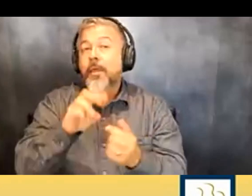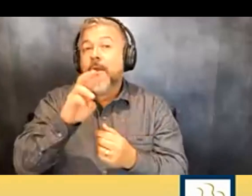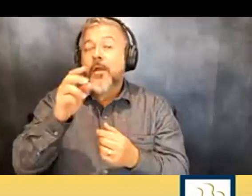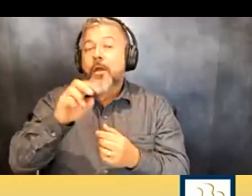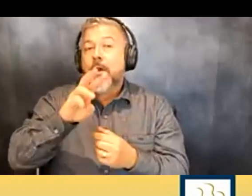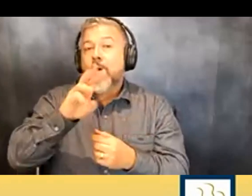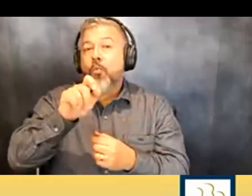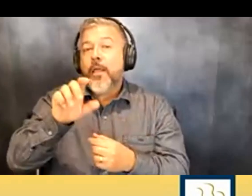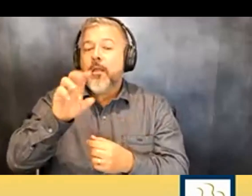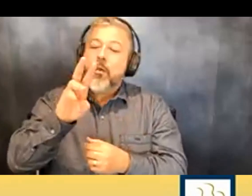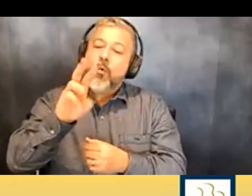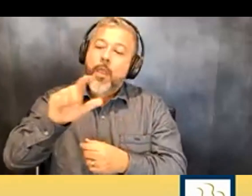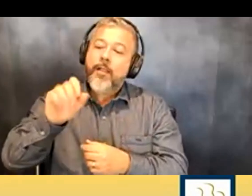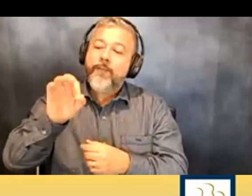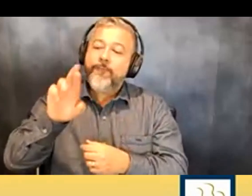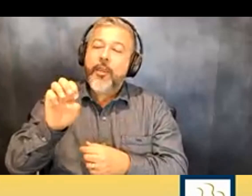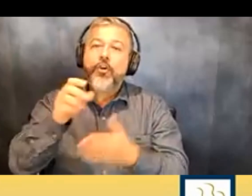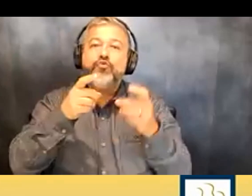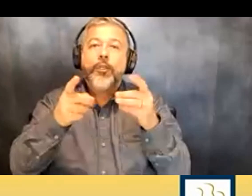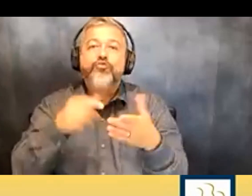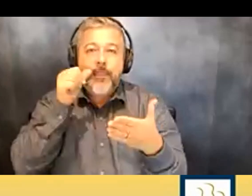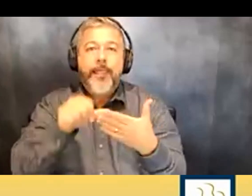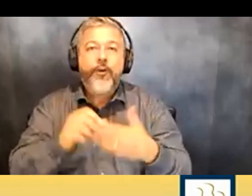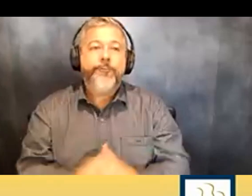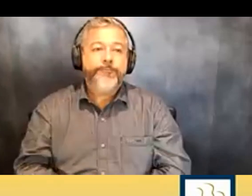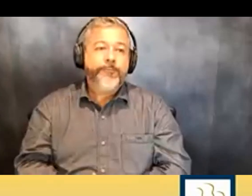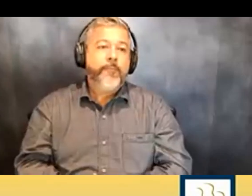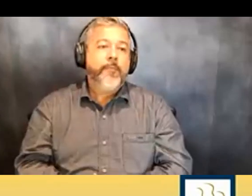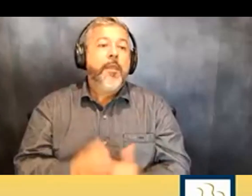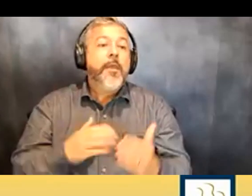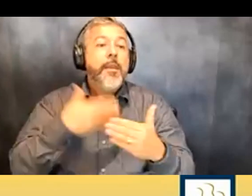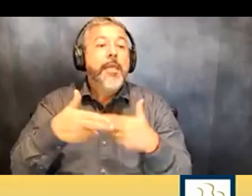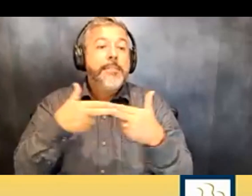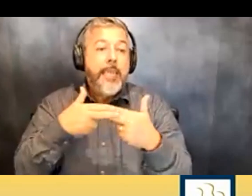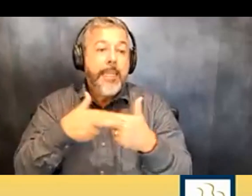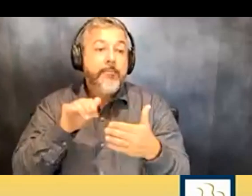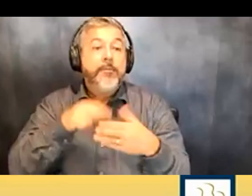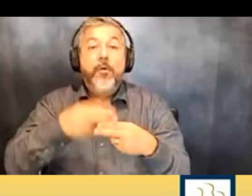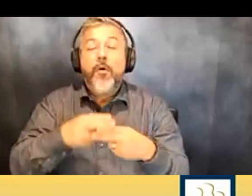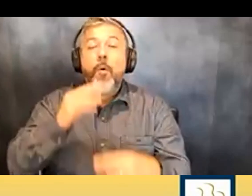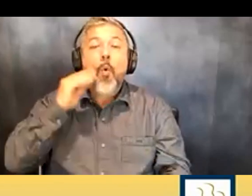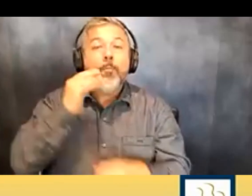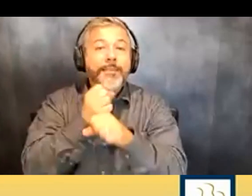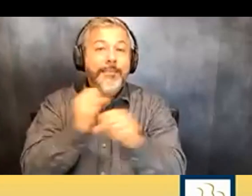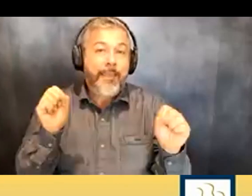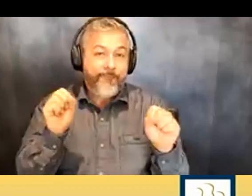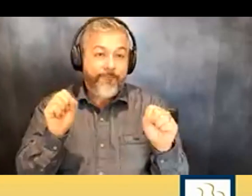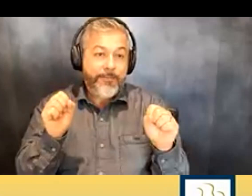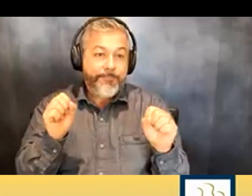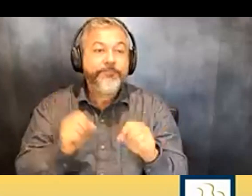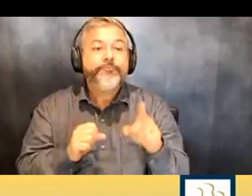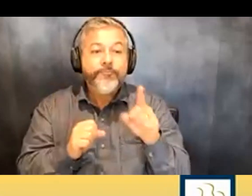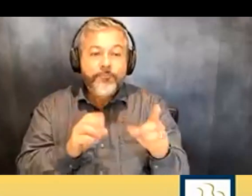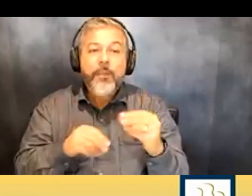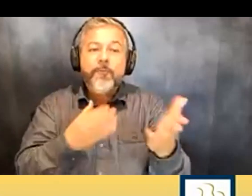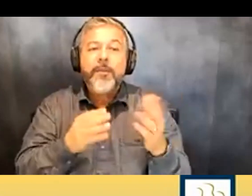letter. Next slide, please. Our next program is HomeSafe, and this provides